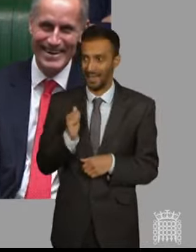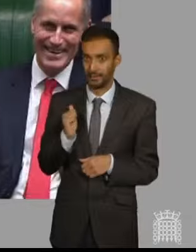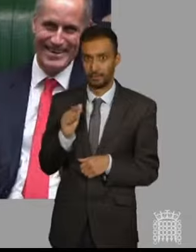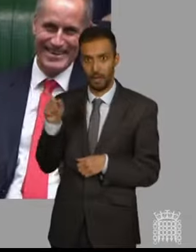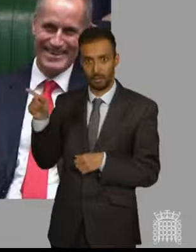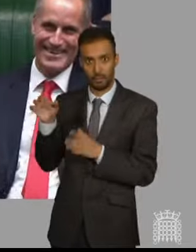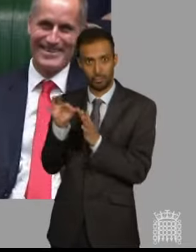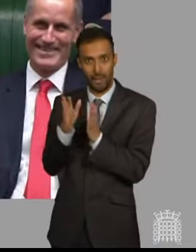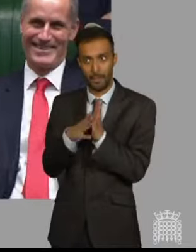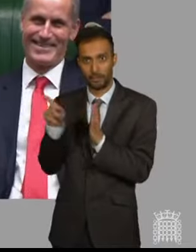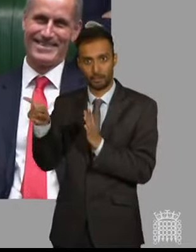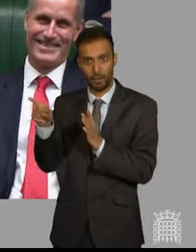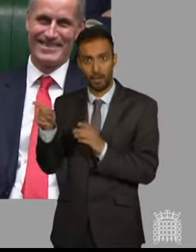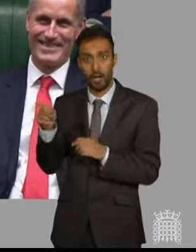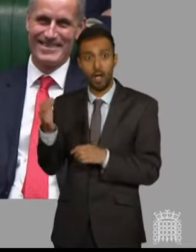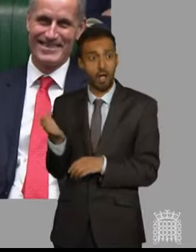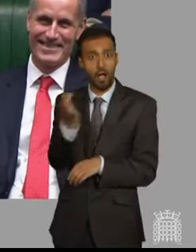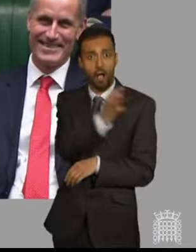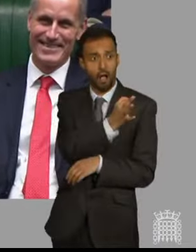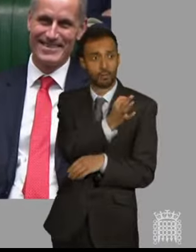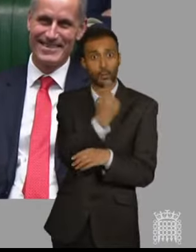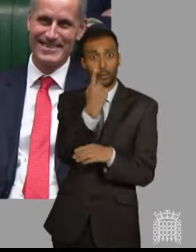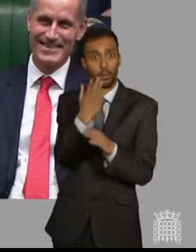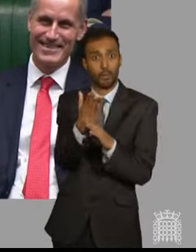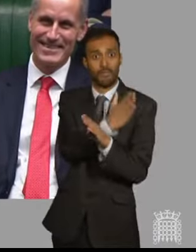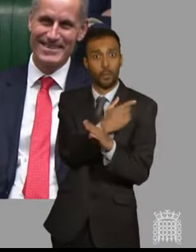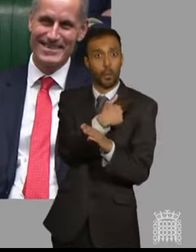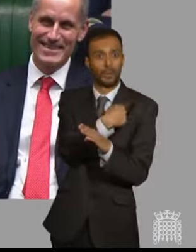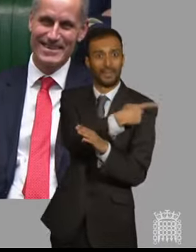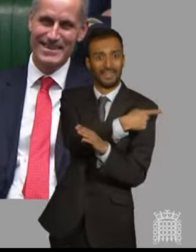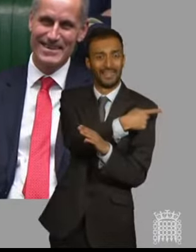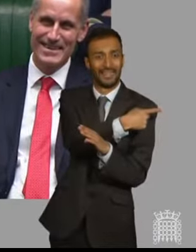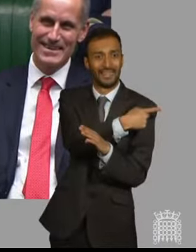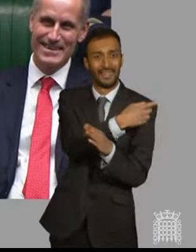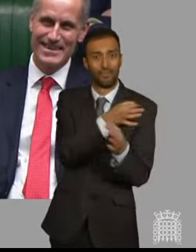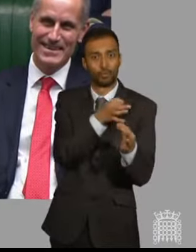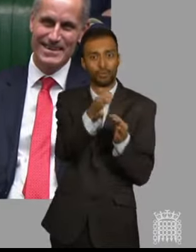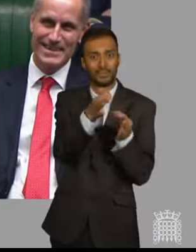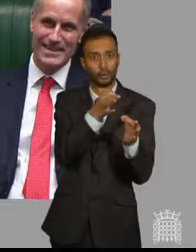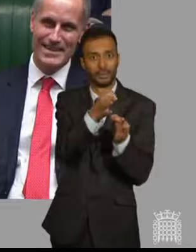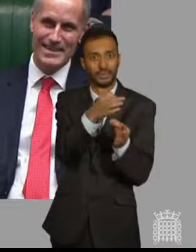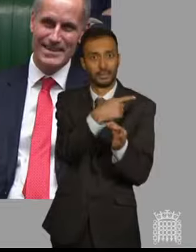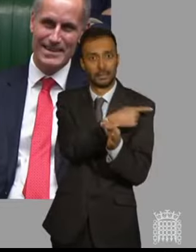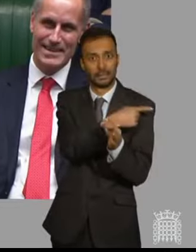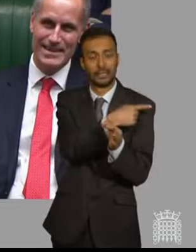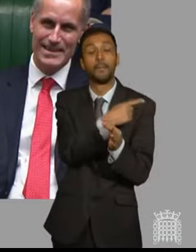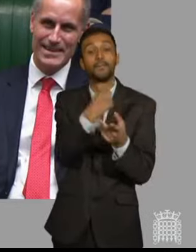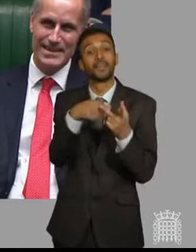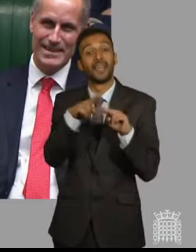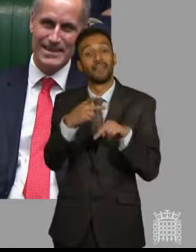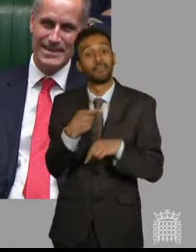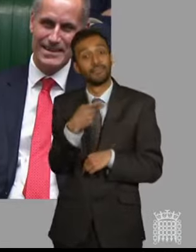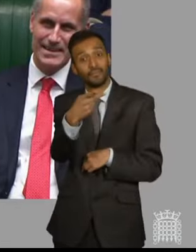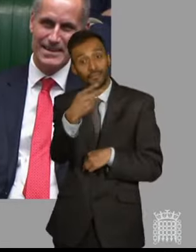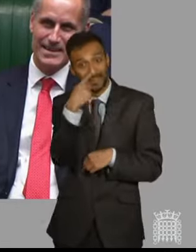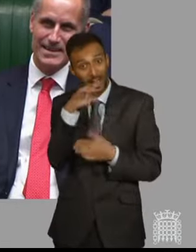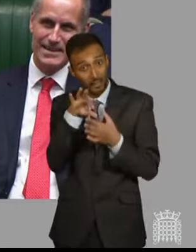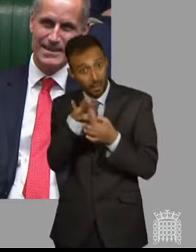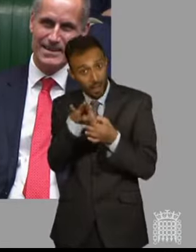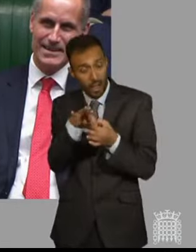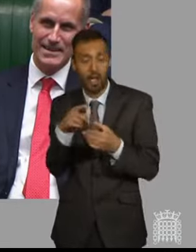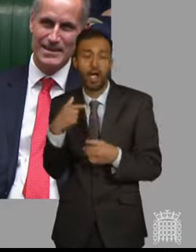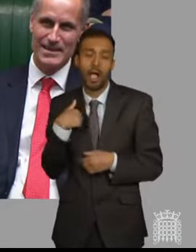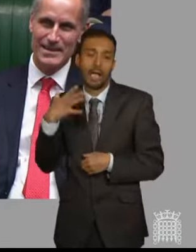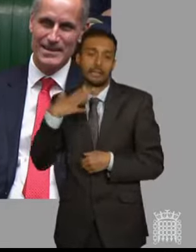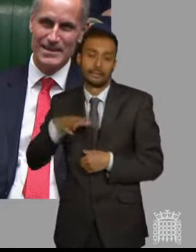If we're going to be waiting, I hope we can work together for a group in my constituency that really deserve support. Will the Prime Minister meet with some fantastic